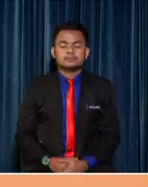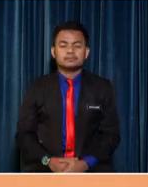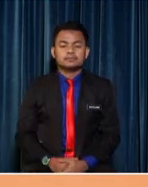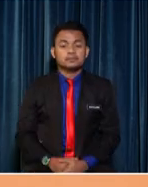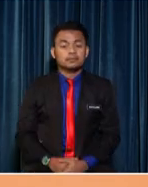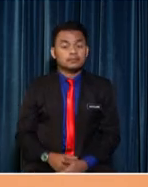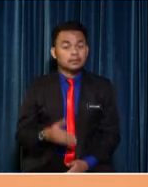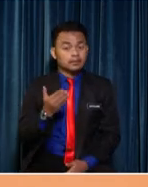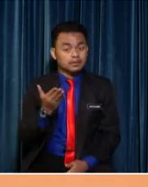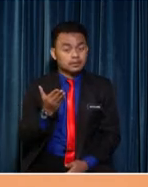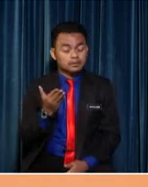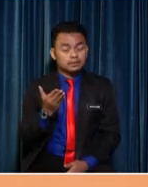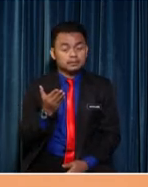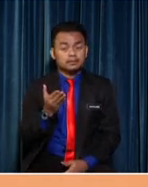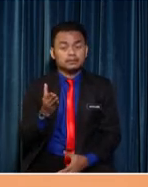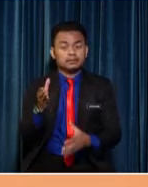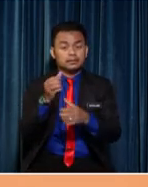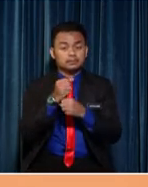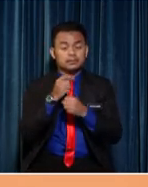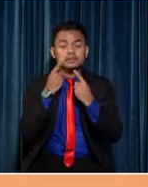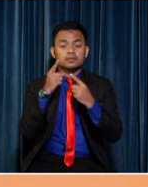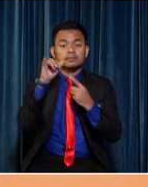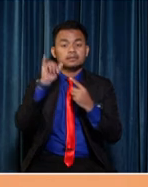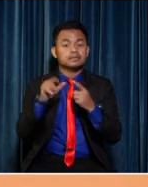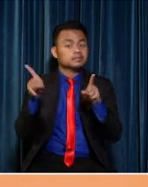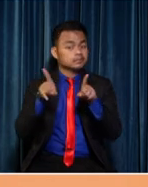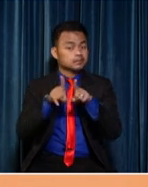Did you get the same answer?